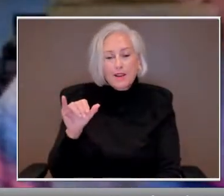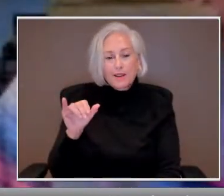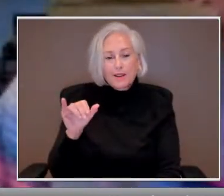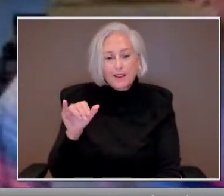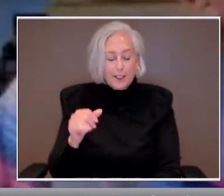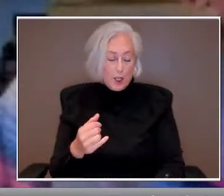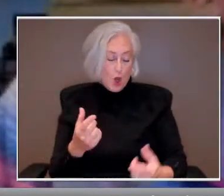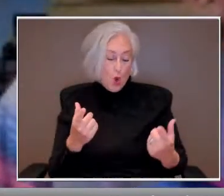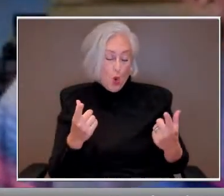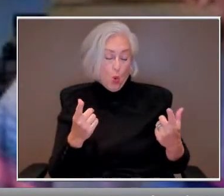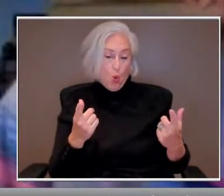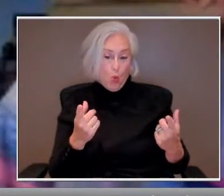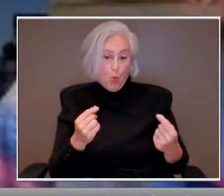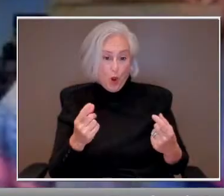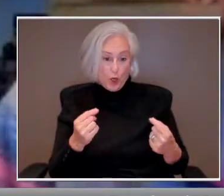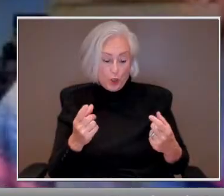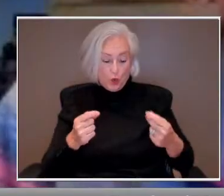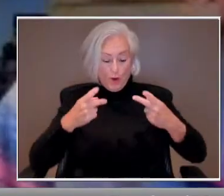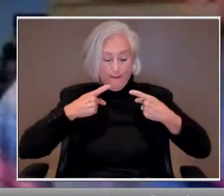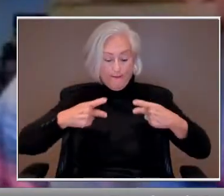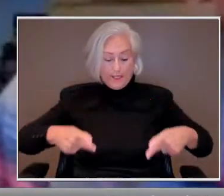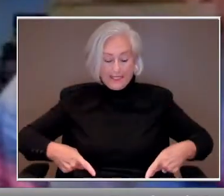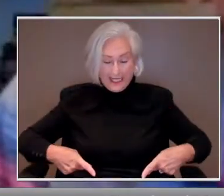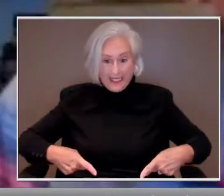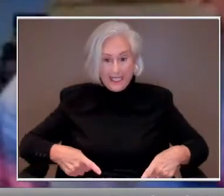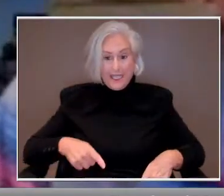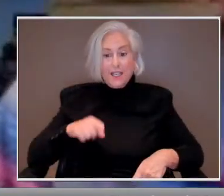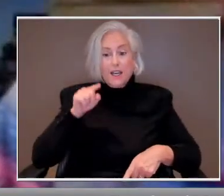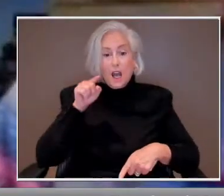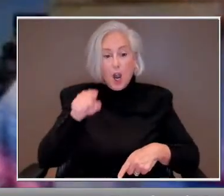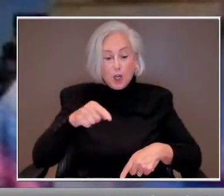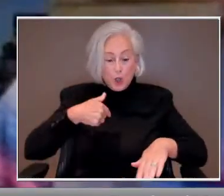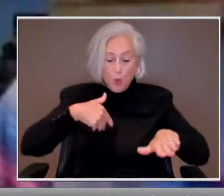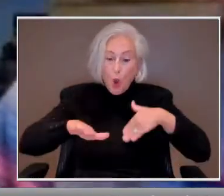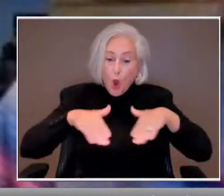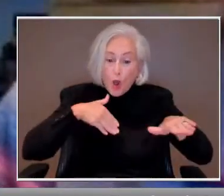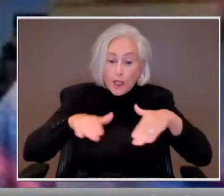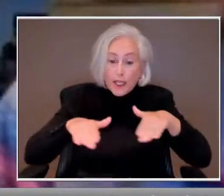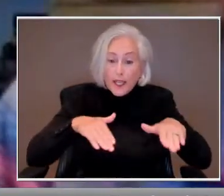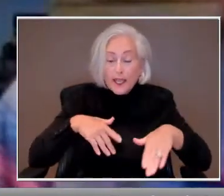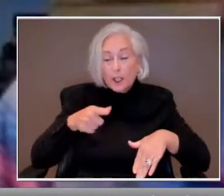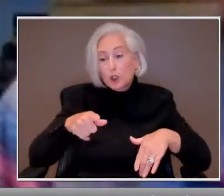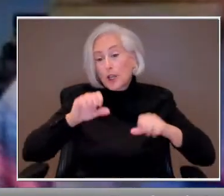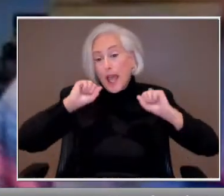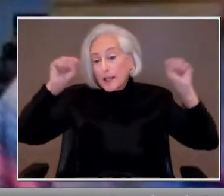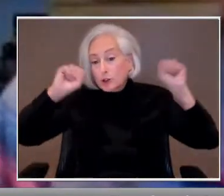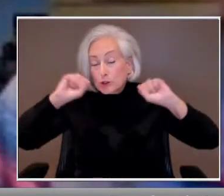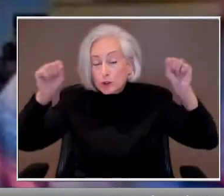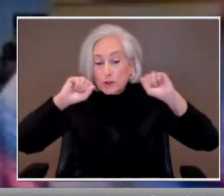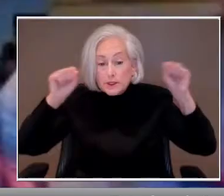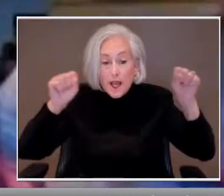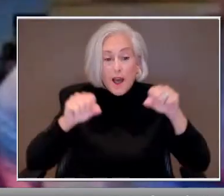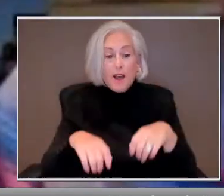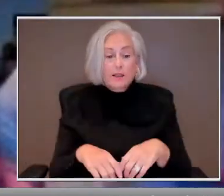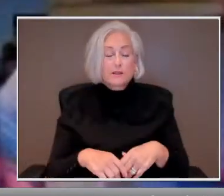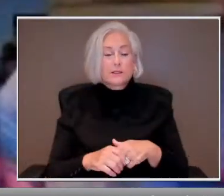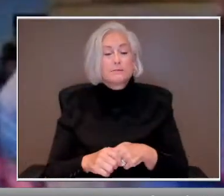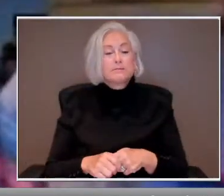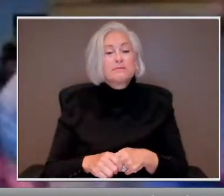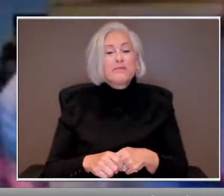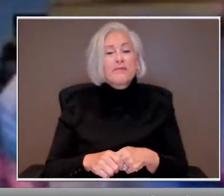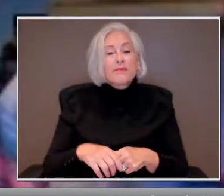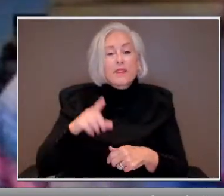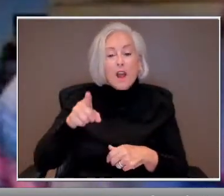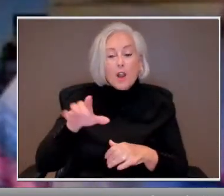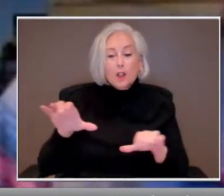you doing, physically? Are you walking? Are you exercising? And doing